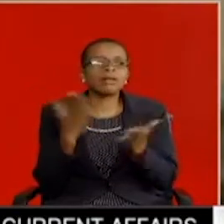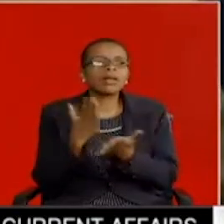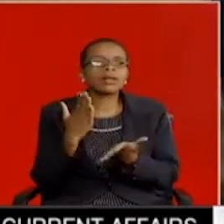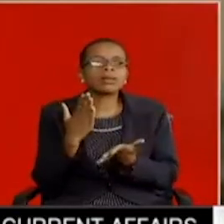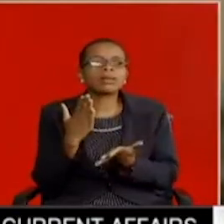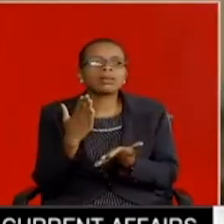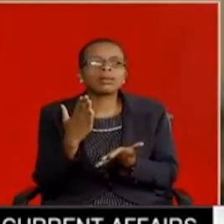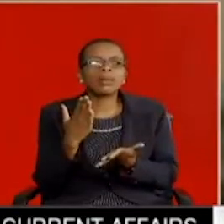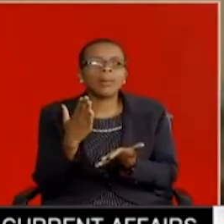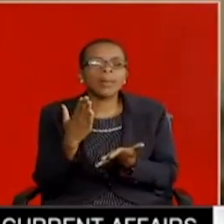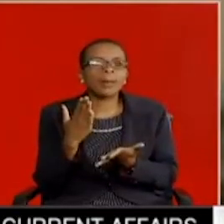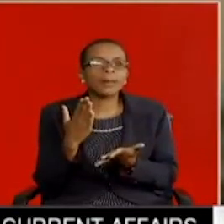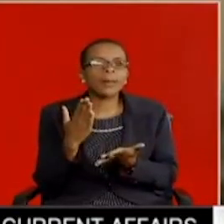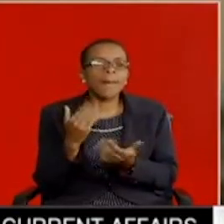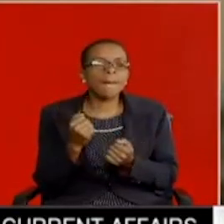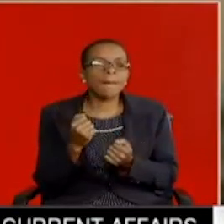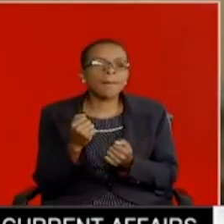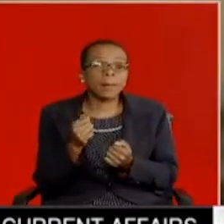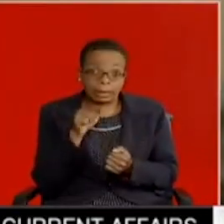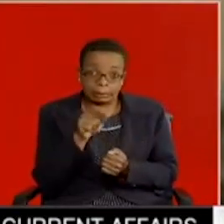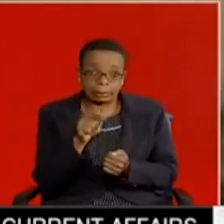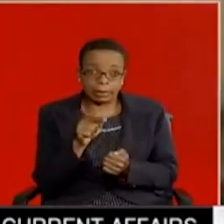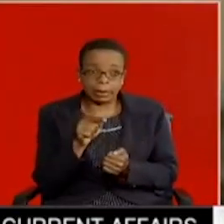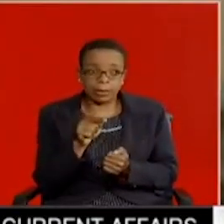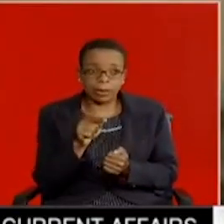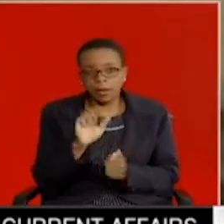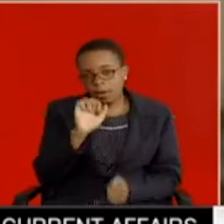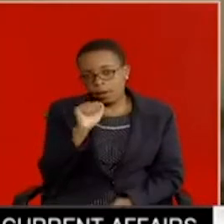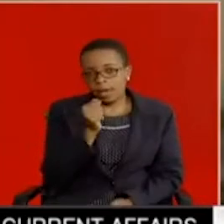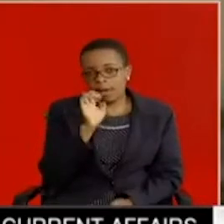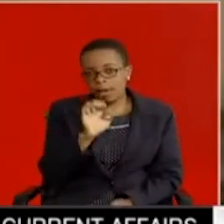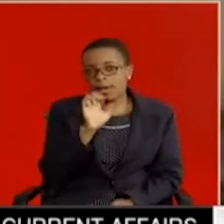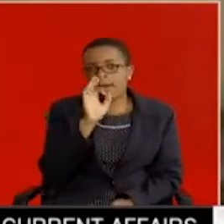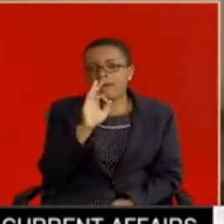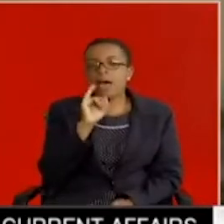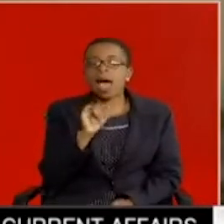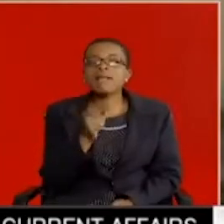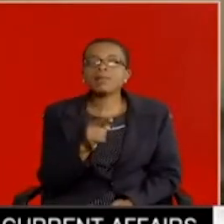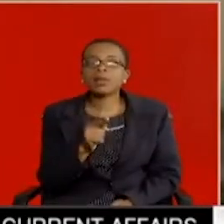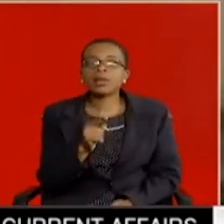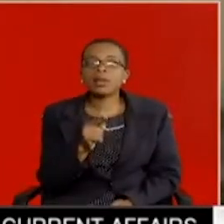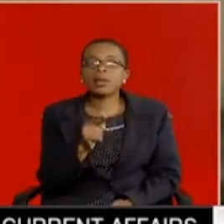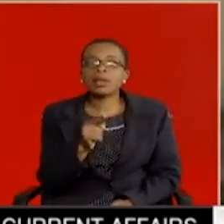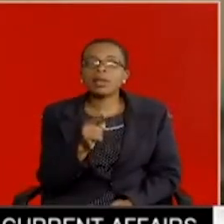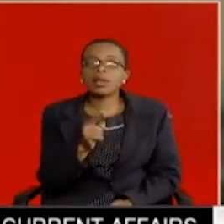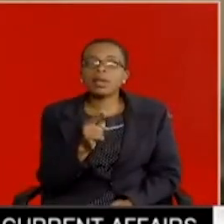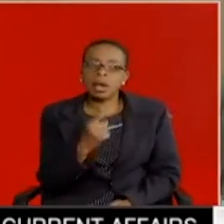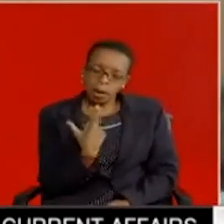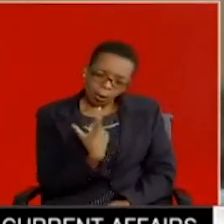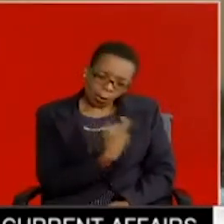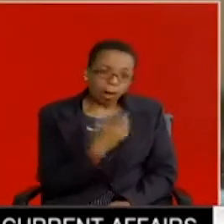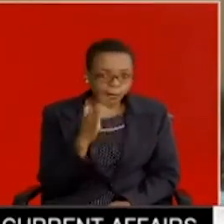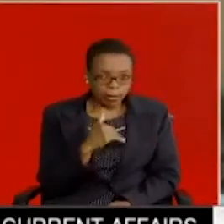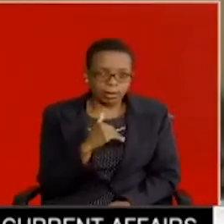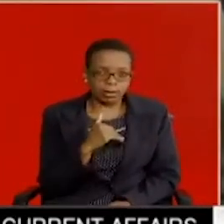And this is what we are talking about, the AEFIs. What, after the